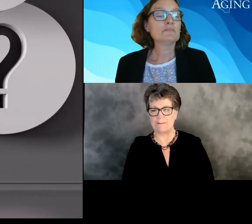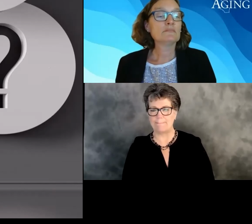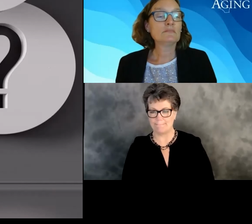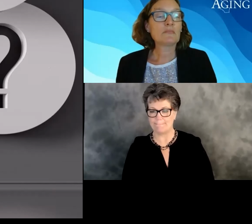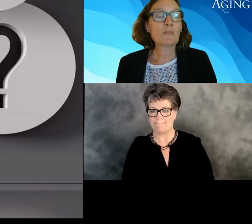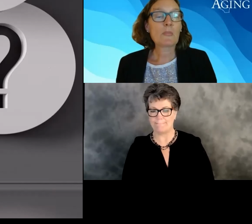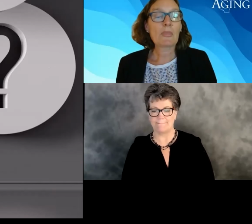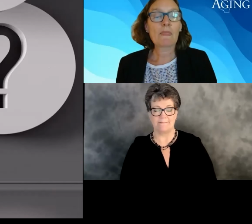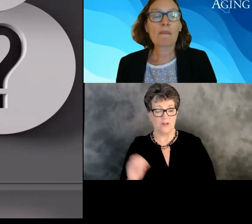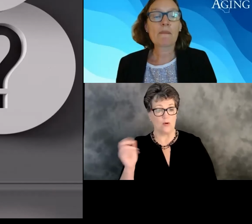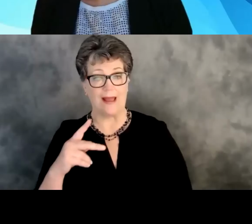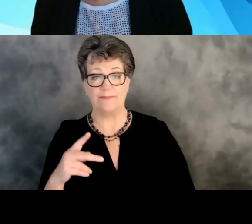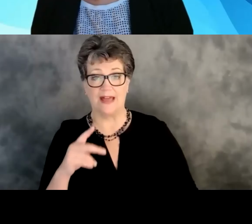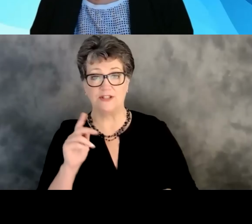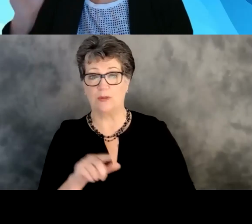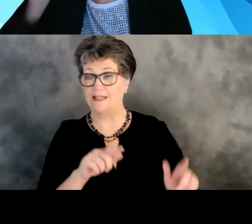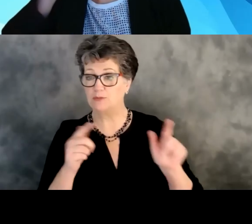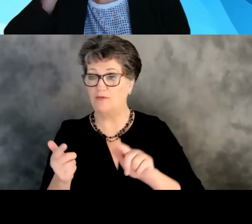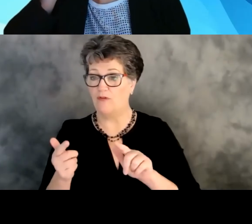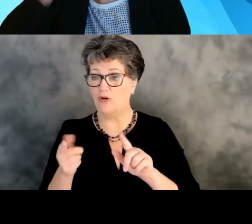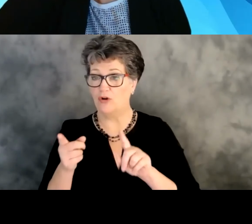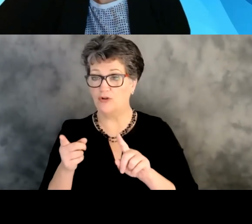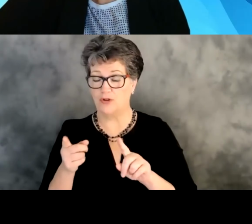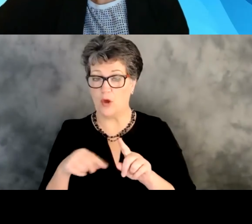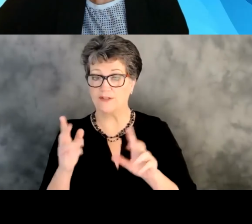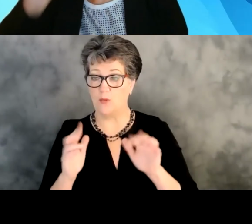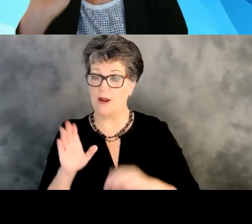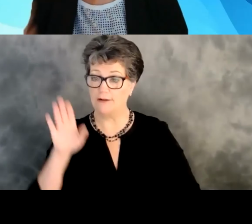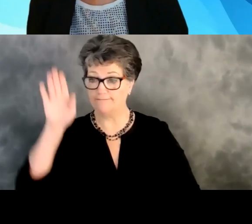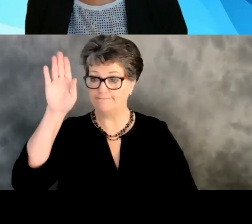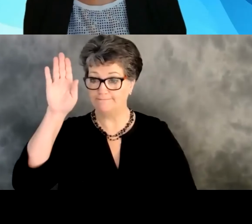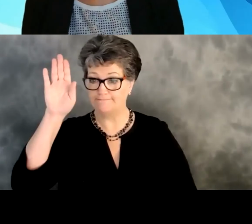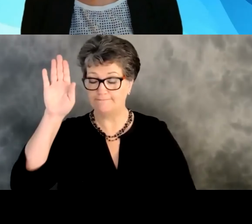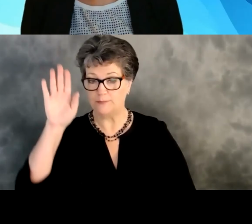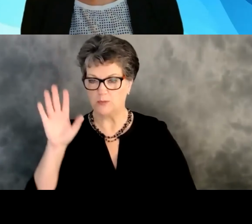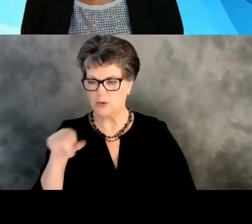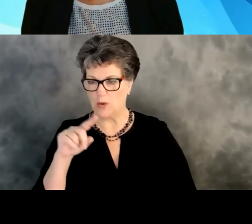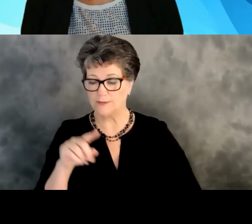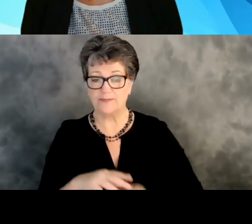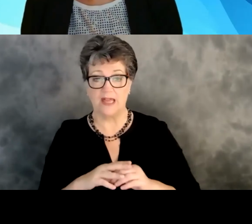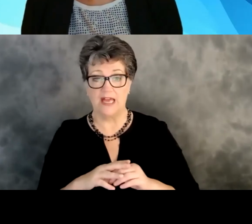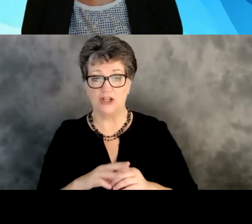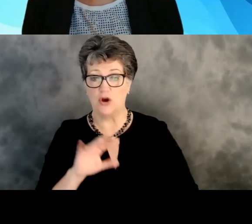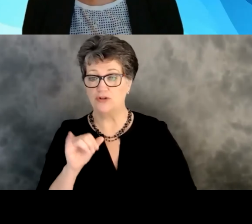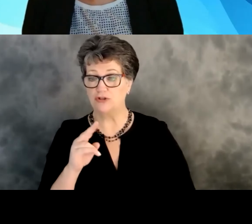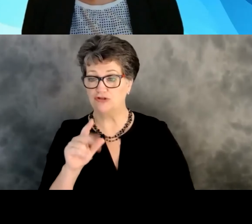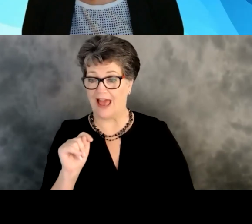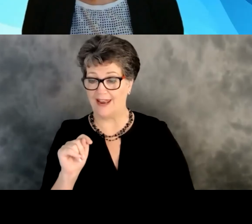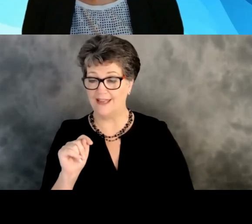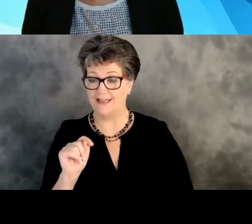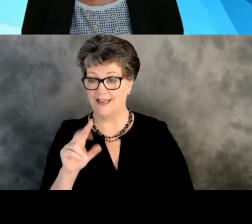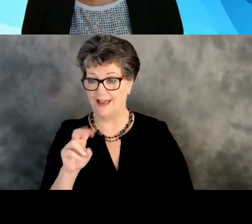Okay, let's move over to those that want to speak and are raising their hands. Let's go to Janet Van